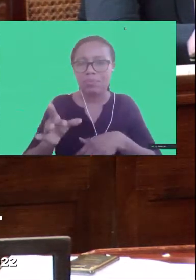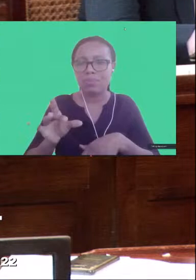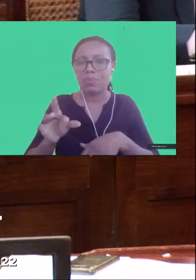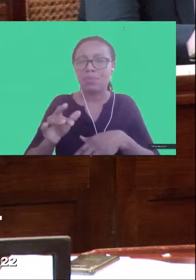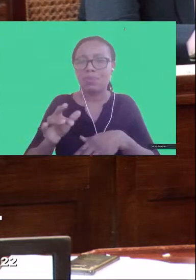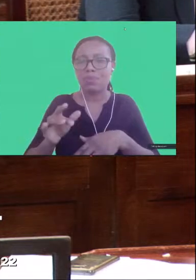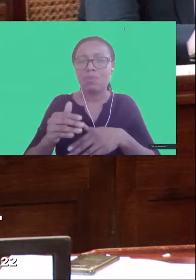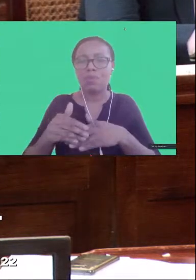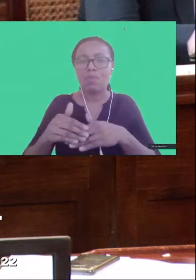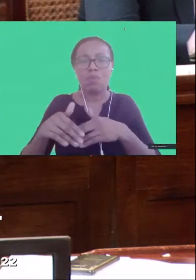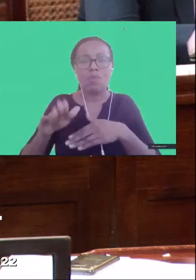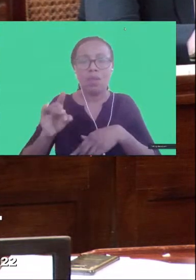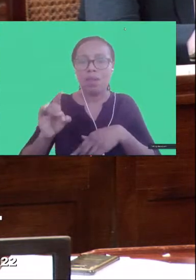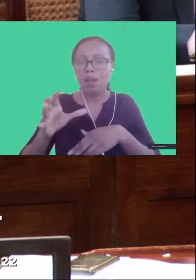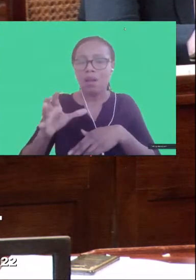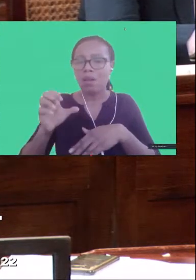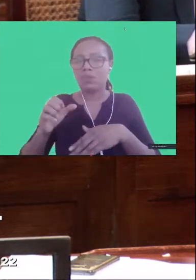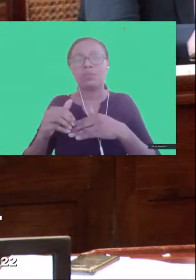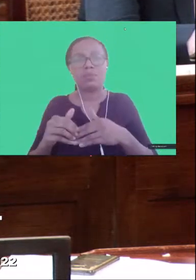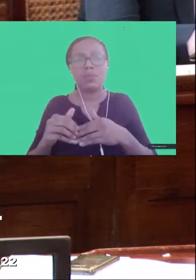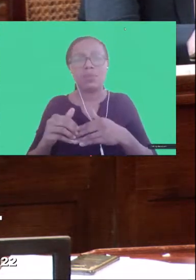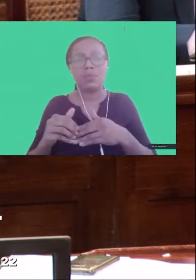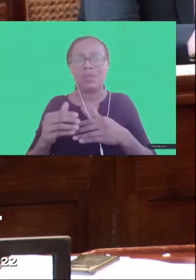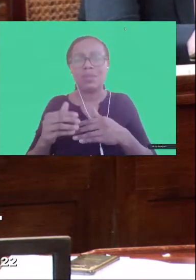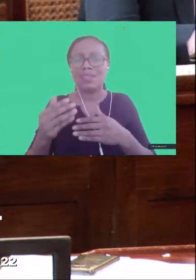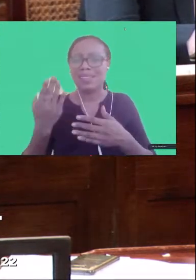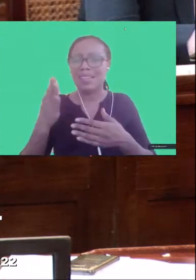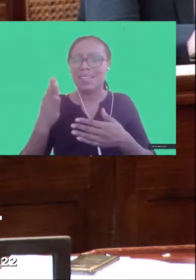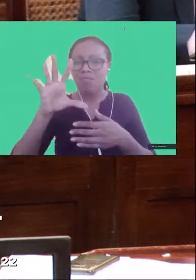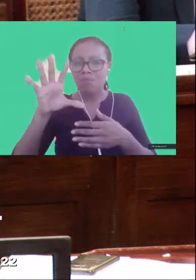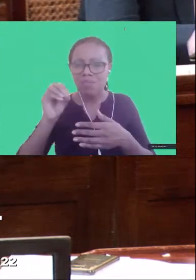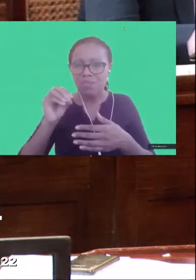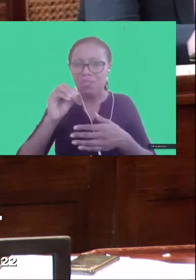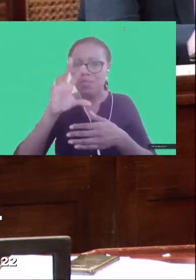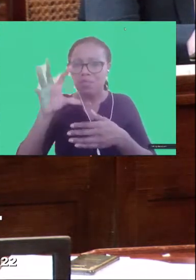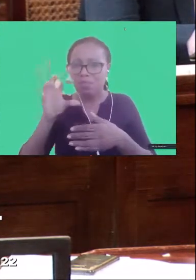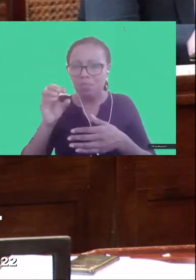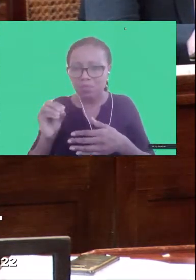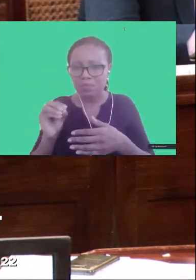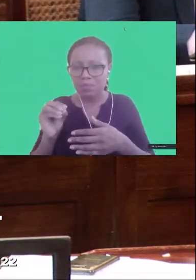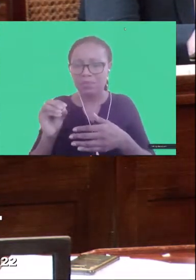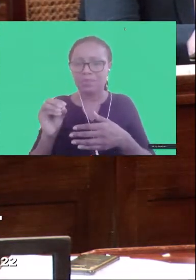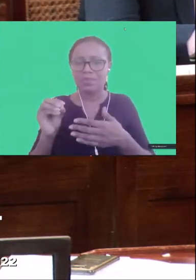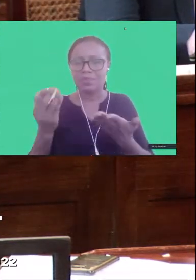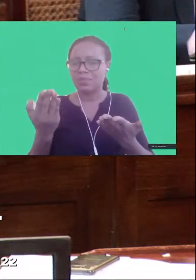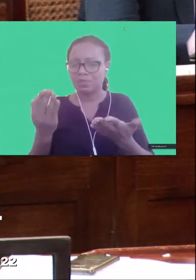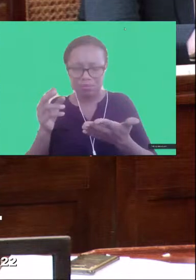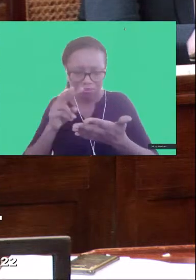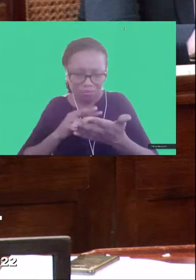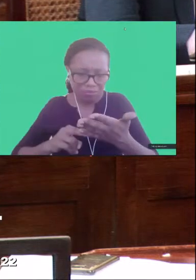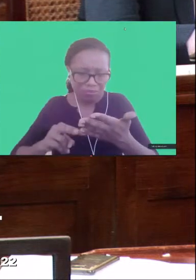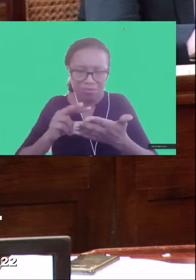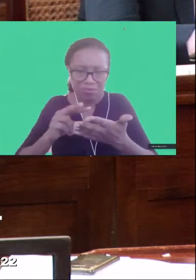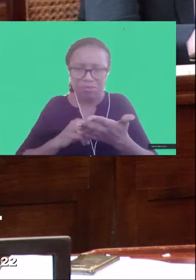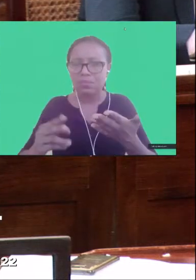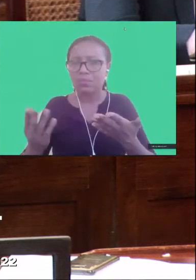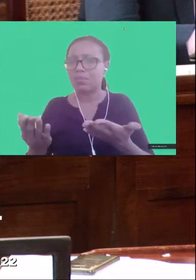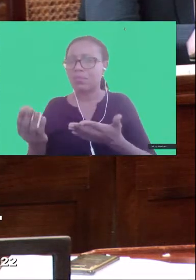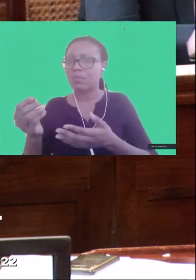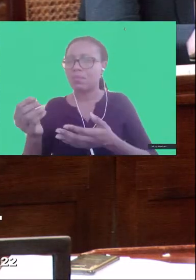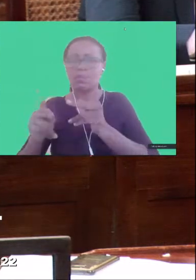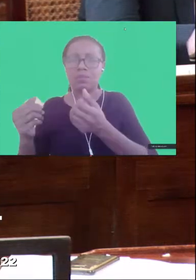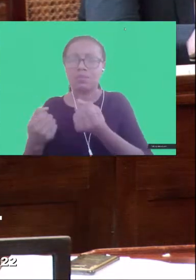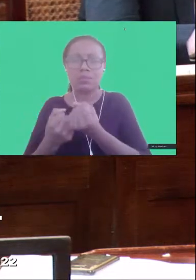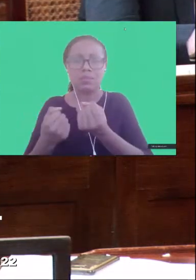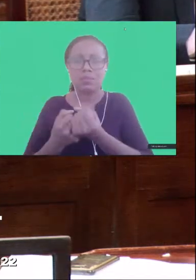look over the entire ministry, professional services, consultancy fees, the number to me is high as a layperson. I